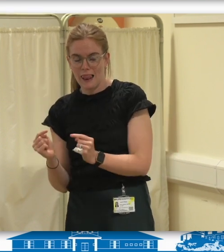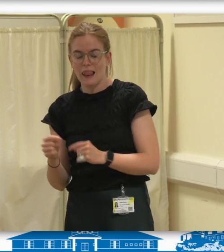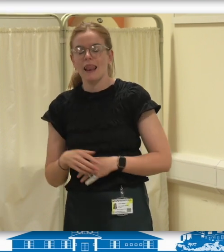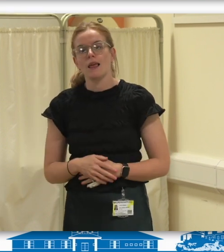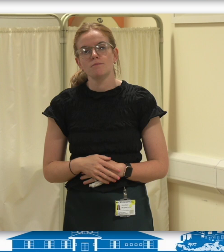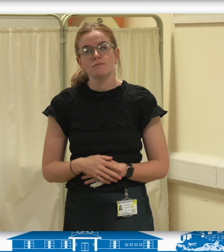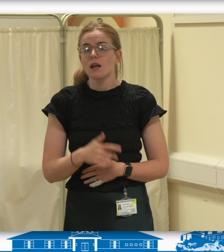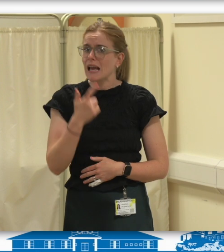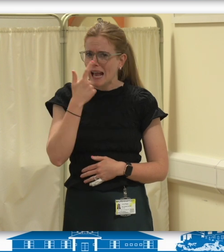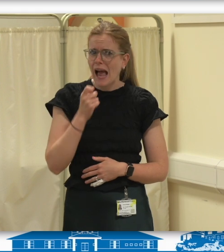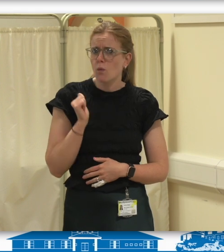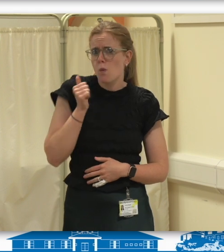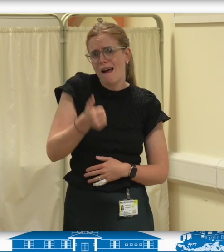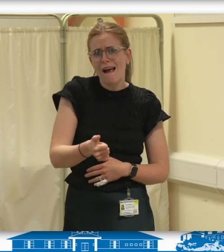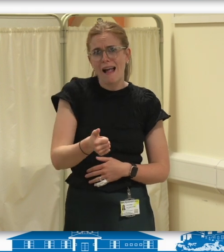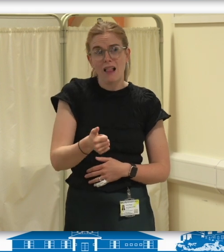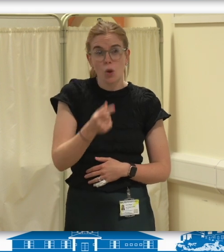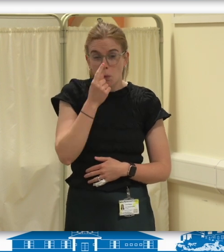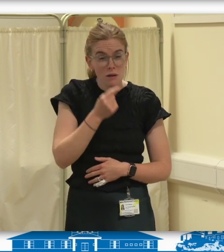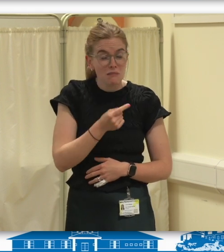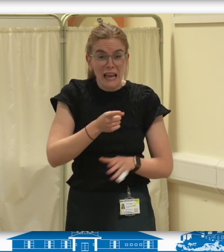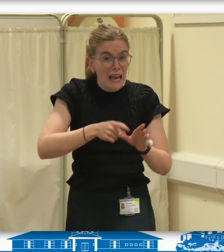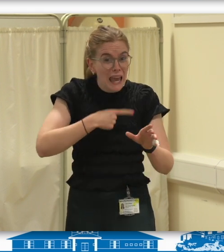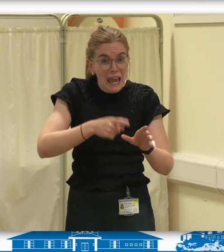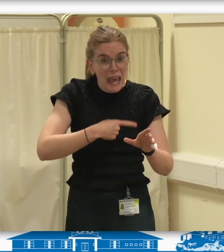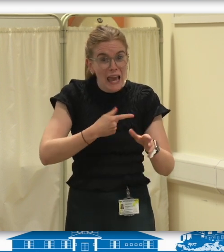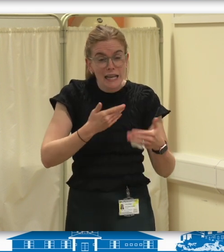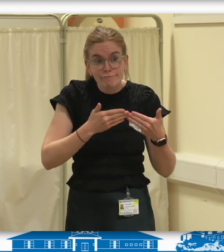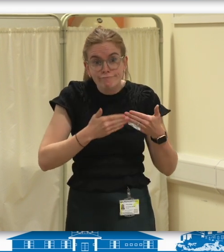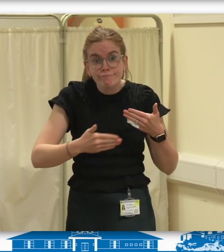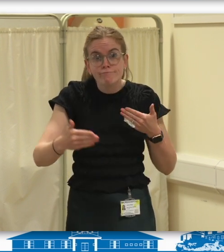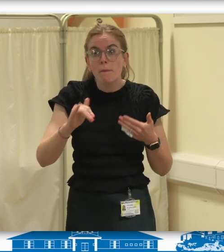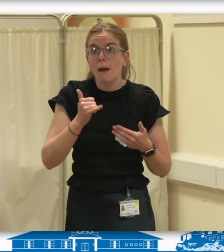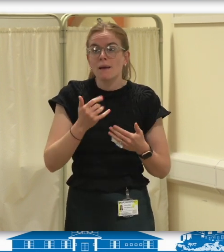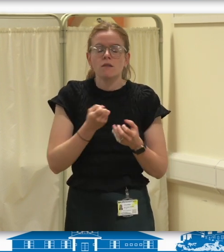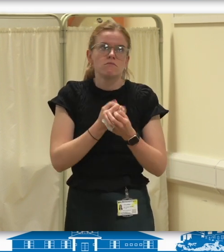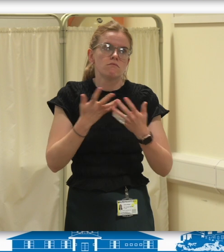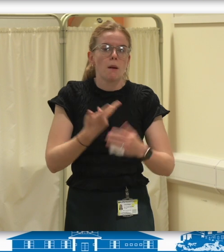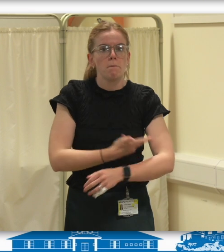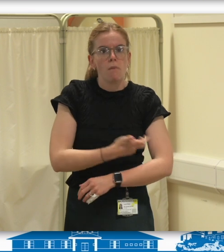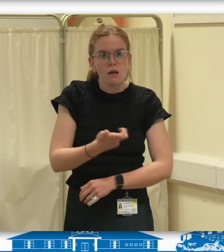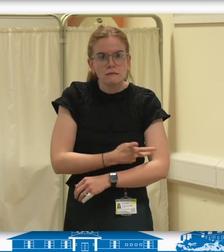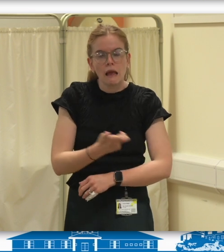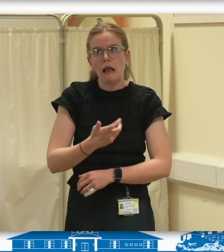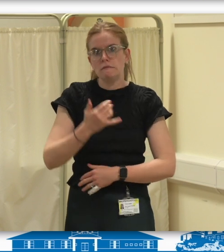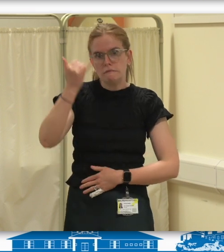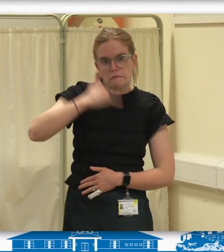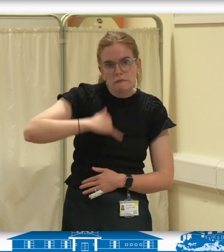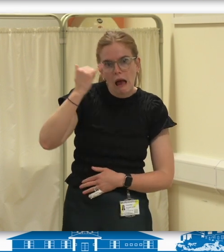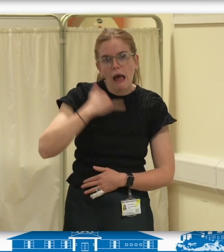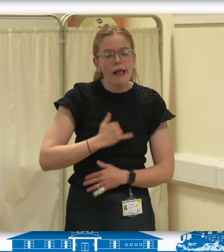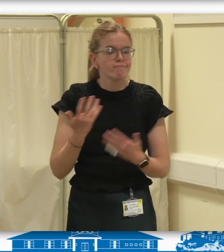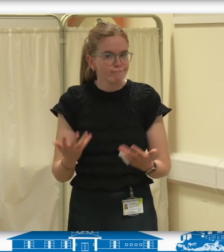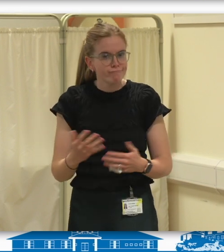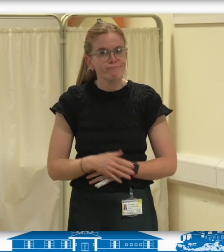that can take time, sometimes years. It might involve a raft of blood tests or scans. It can be